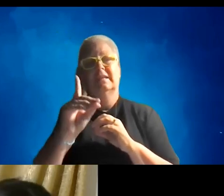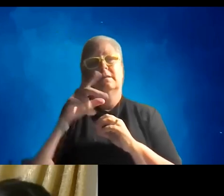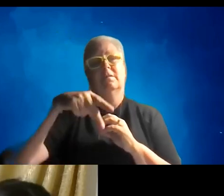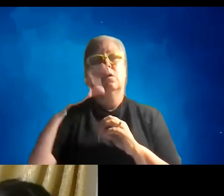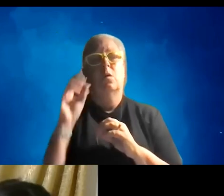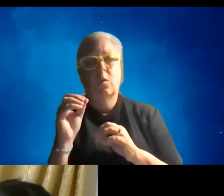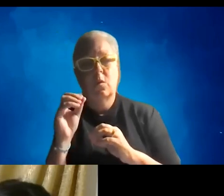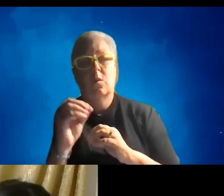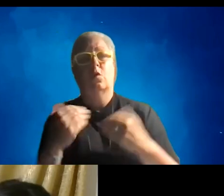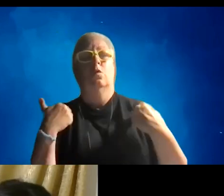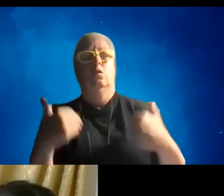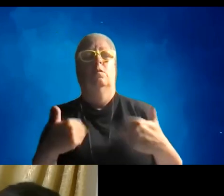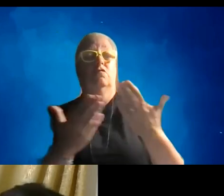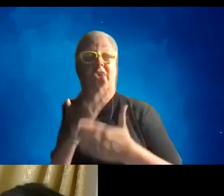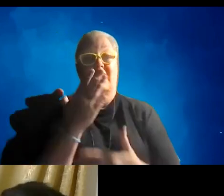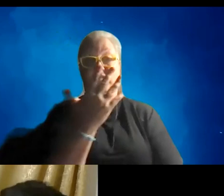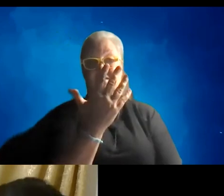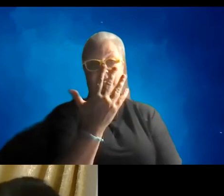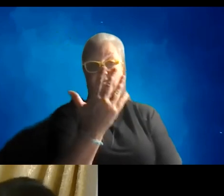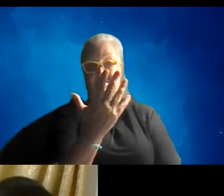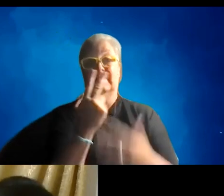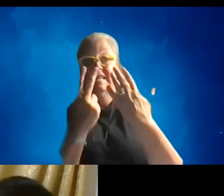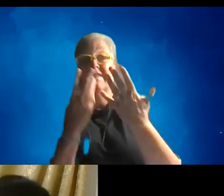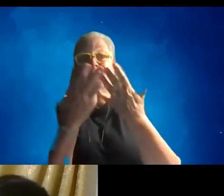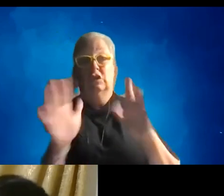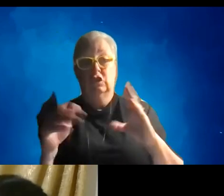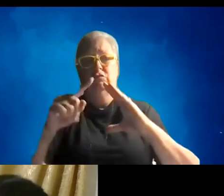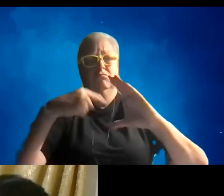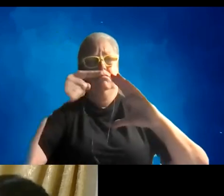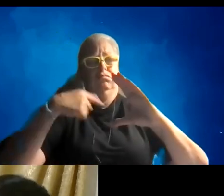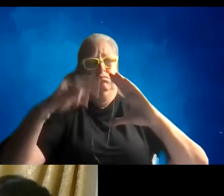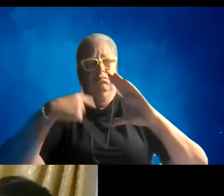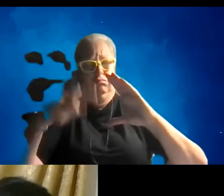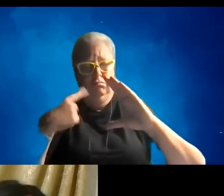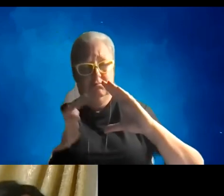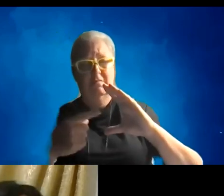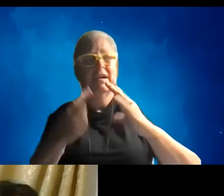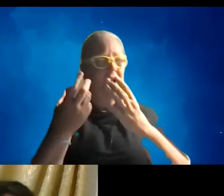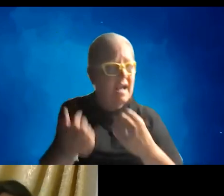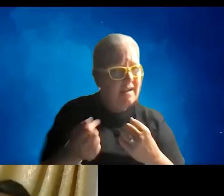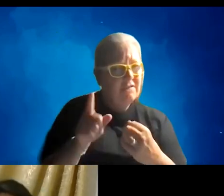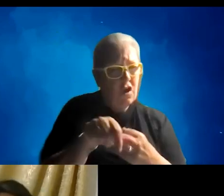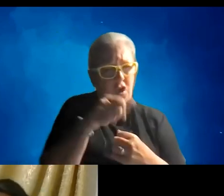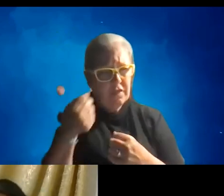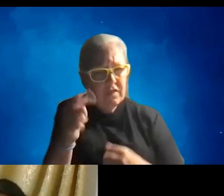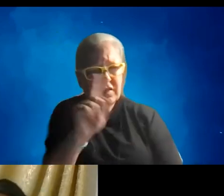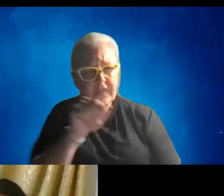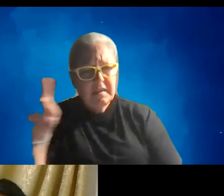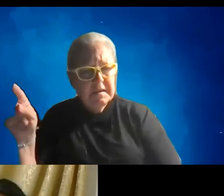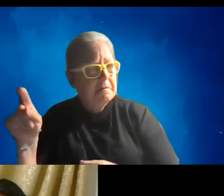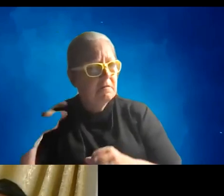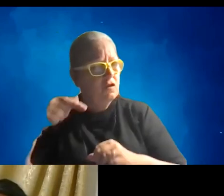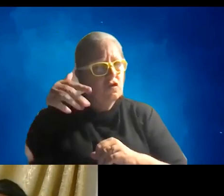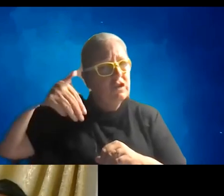we've got 57 of you have sent in those forms. There are still plenty. They were sent out, and you can